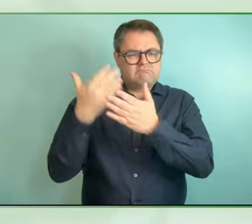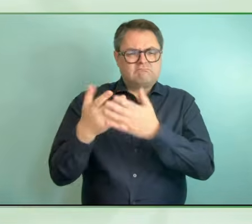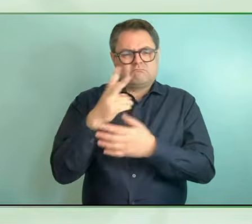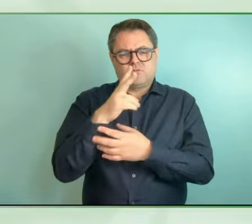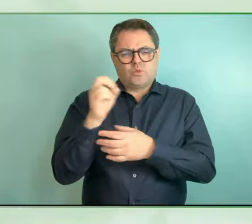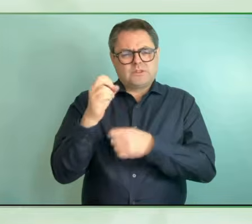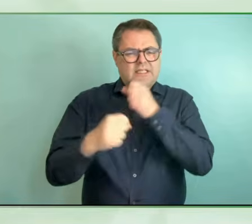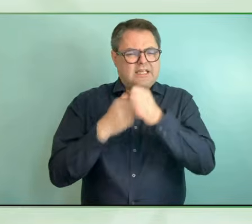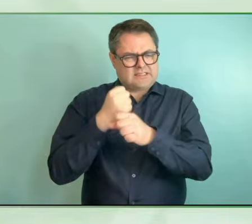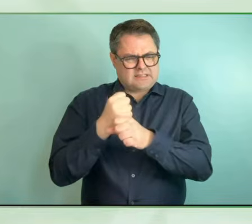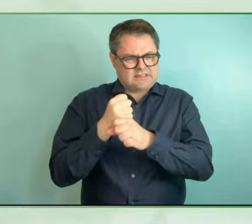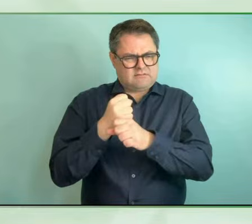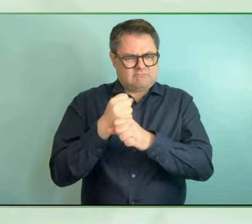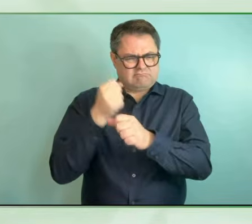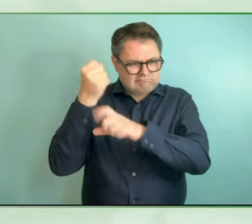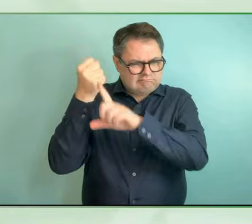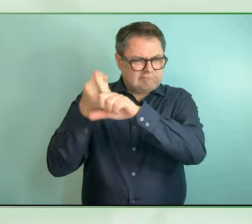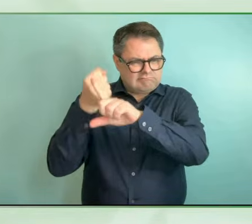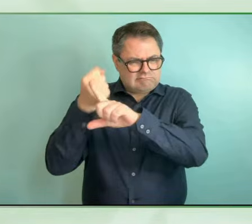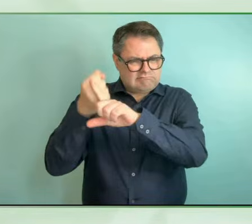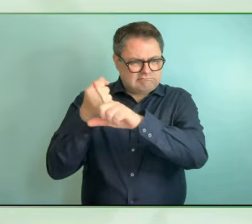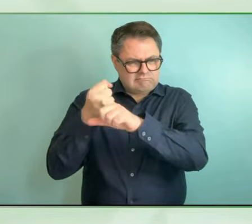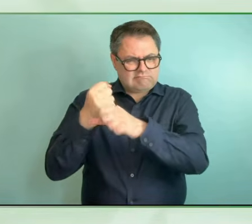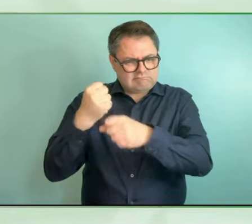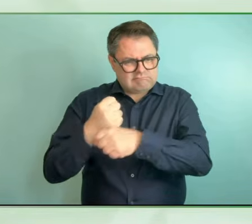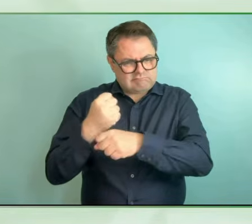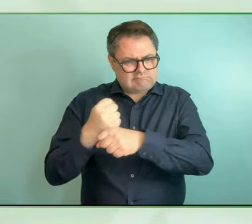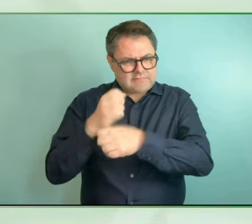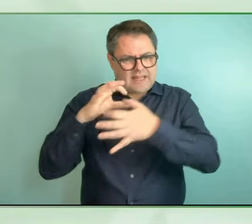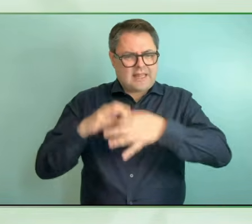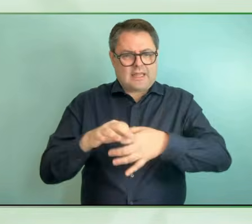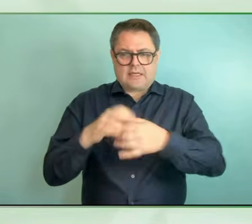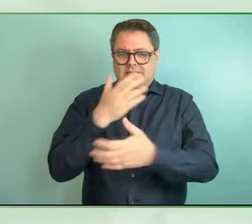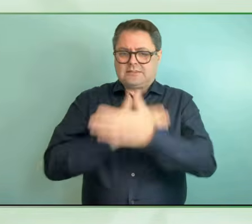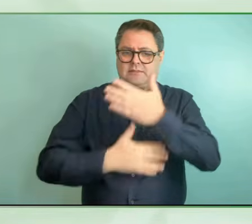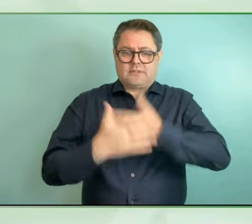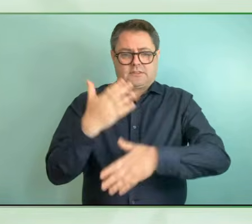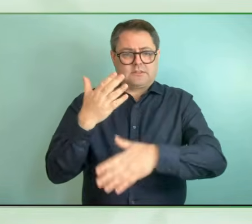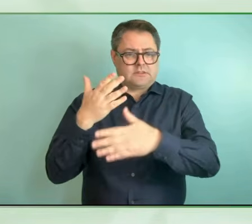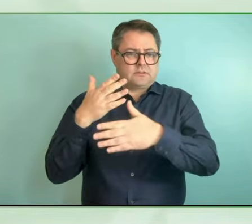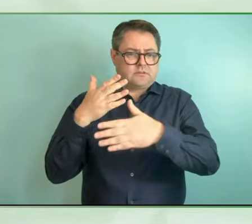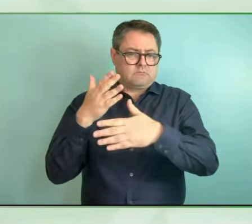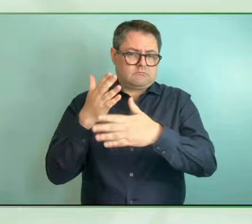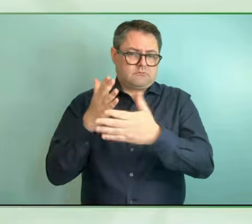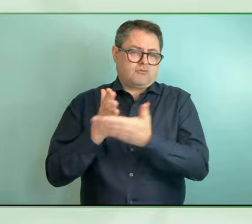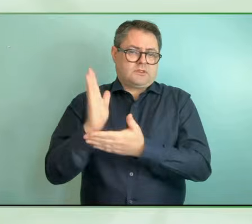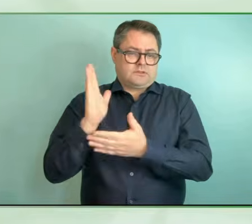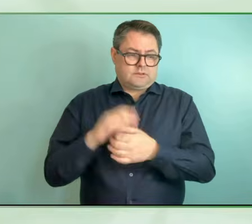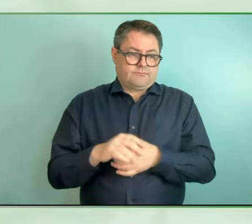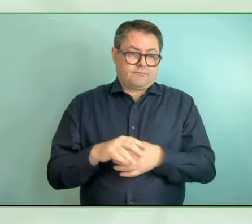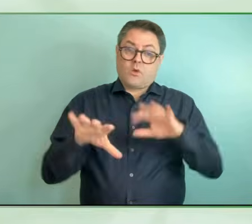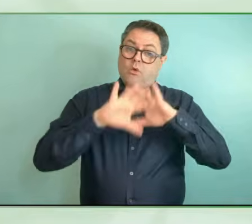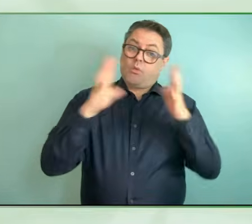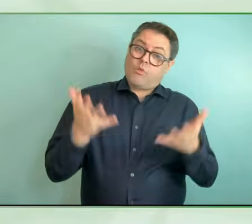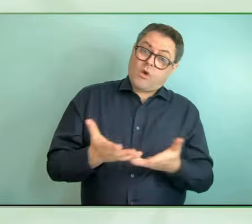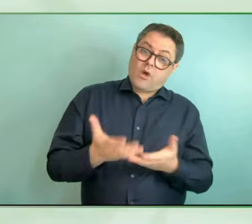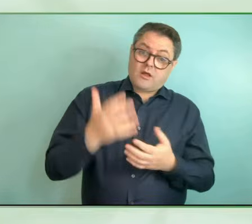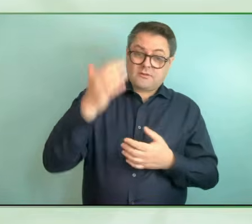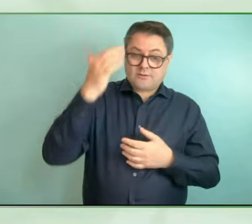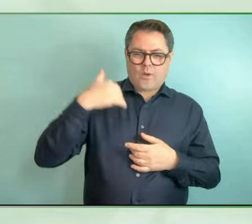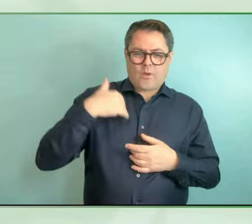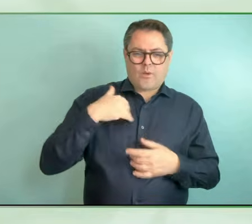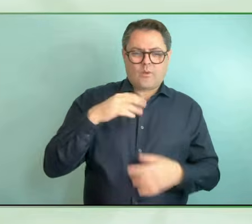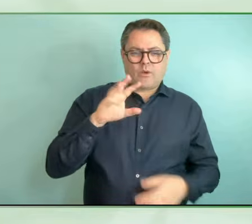the project that we are best known for internationally is probably Wheelmap, which is the largest online